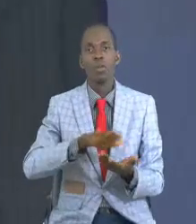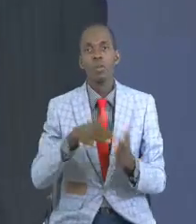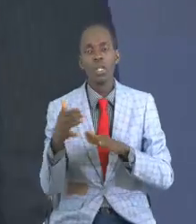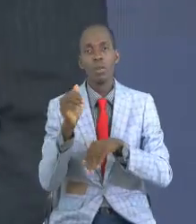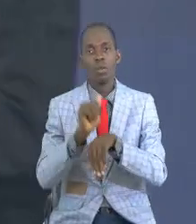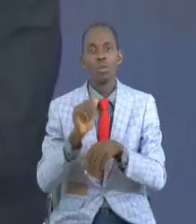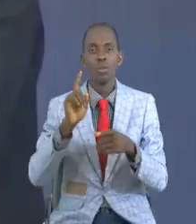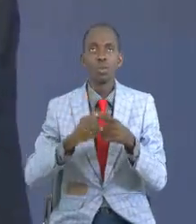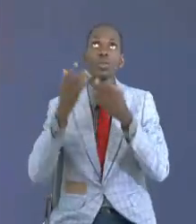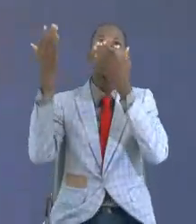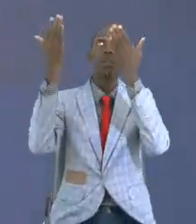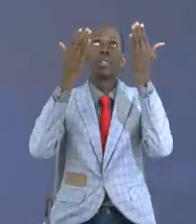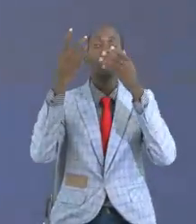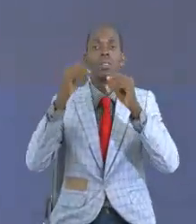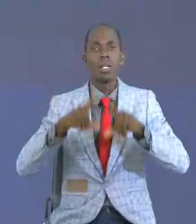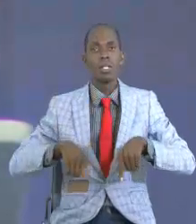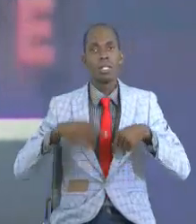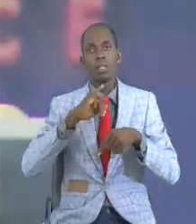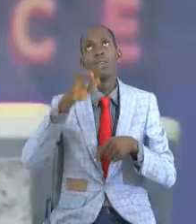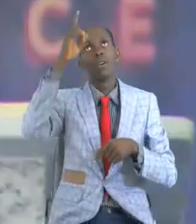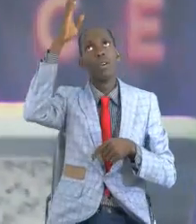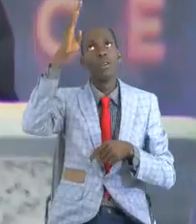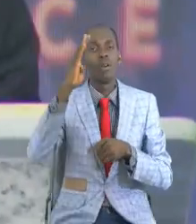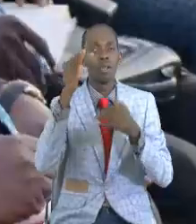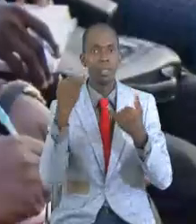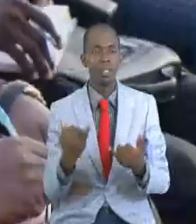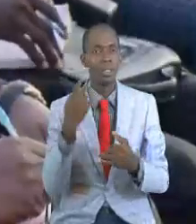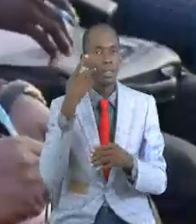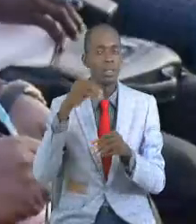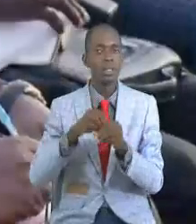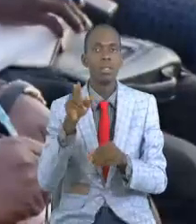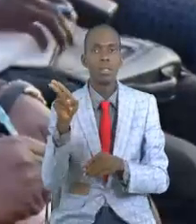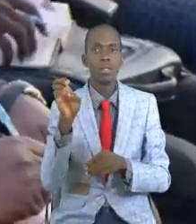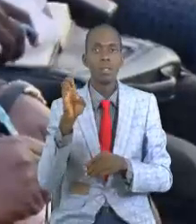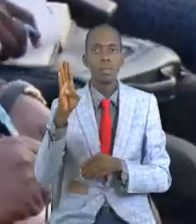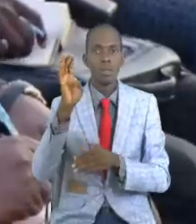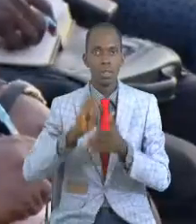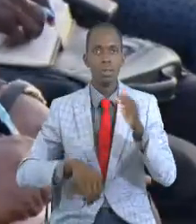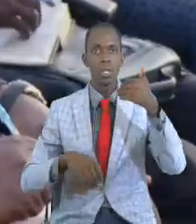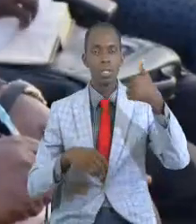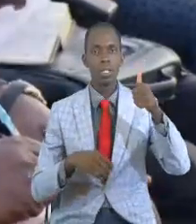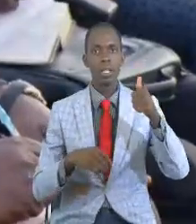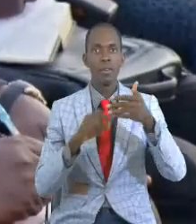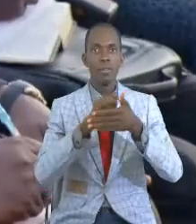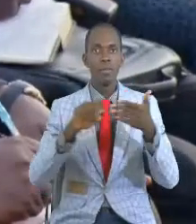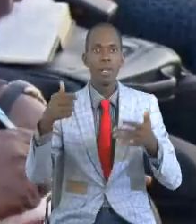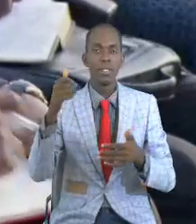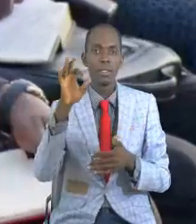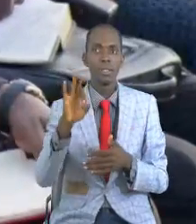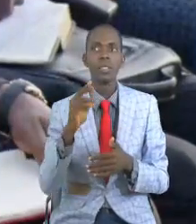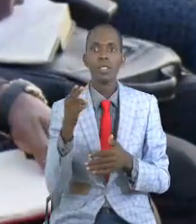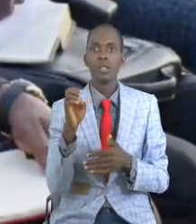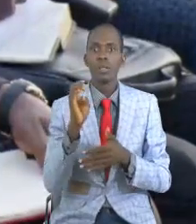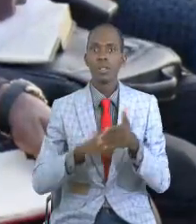serve the living God. And now you will come to chapter 10, Hebrews chapter 10, reading from verse 19. And it